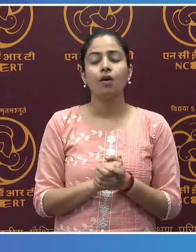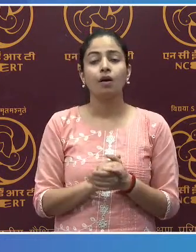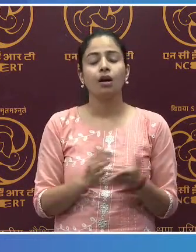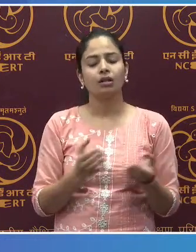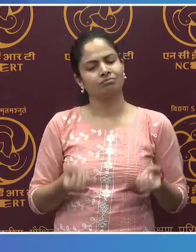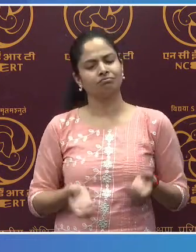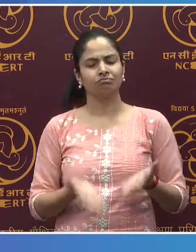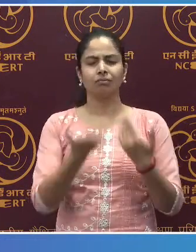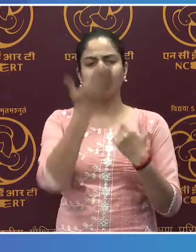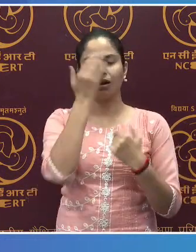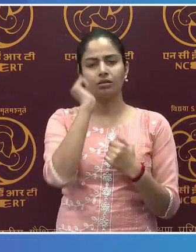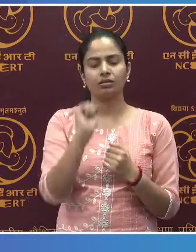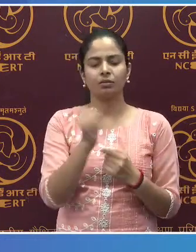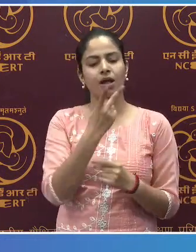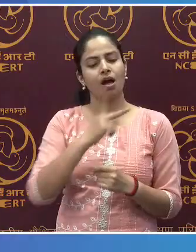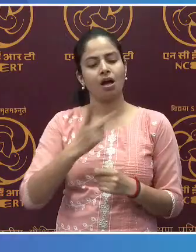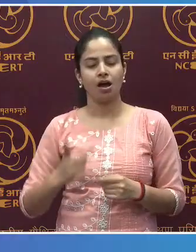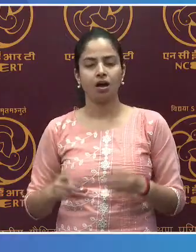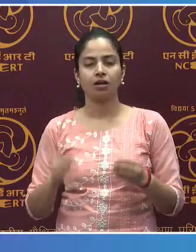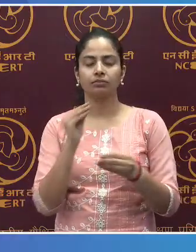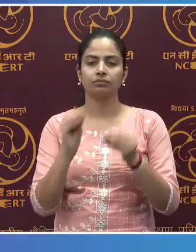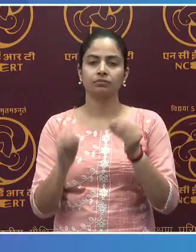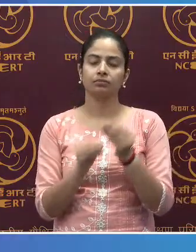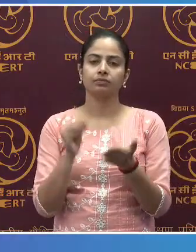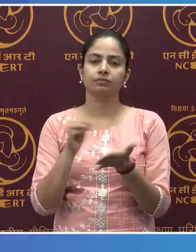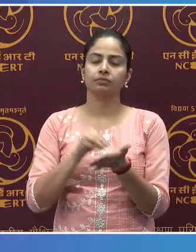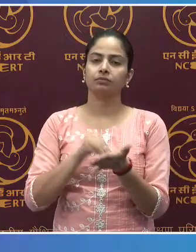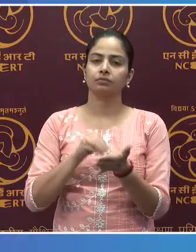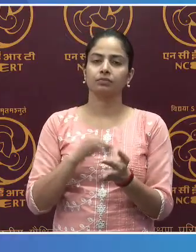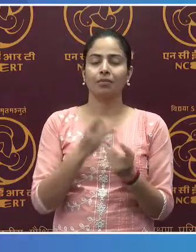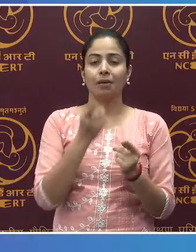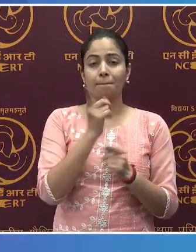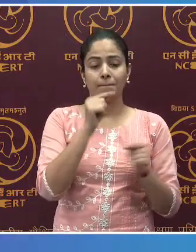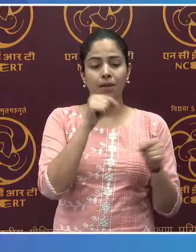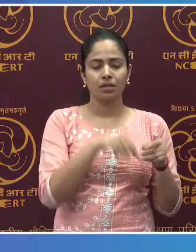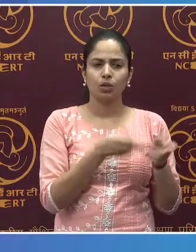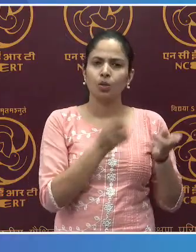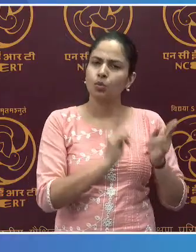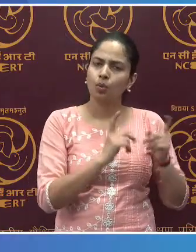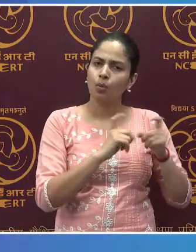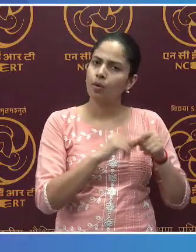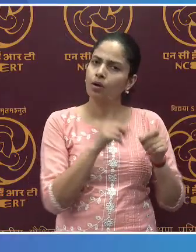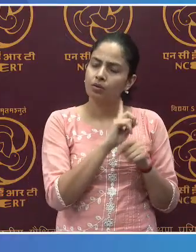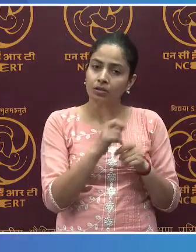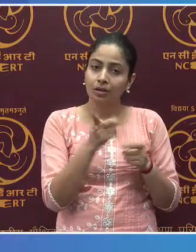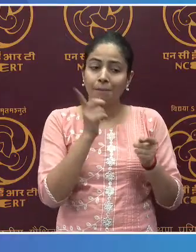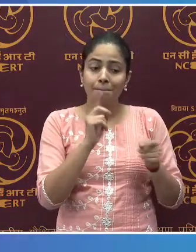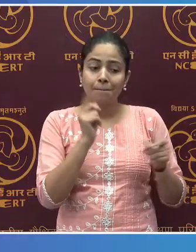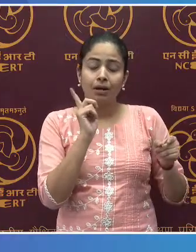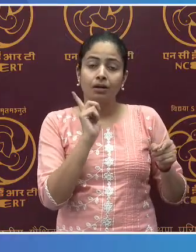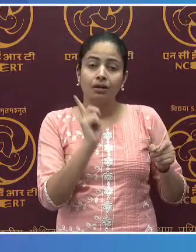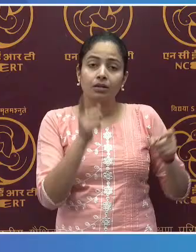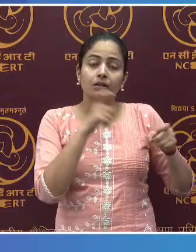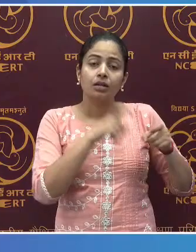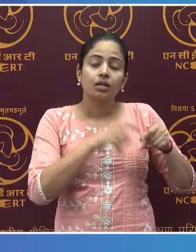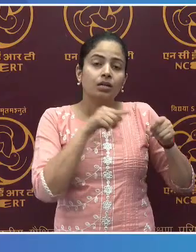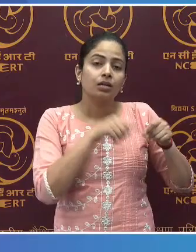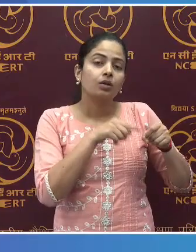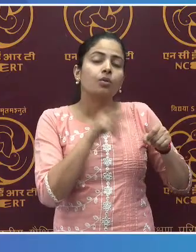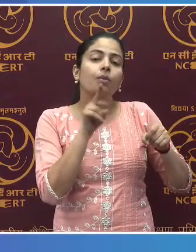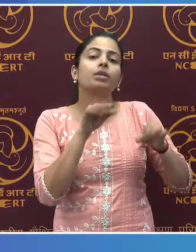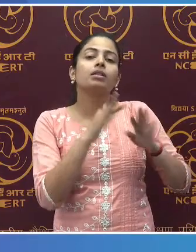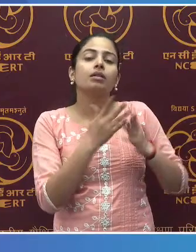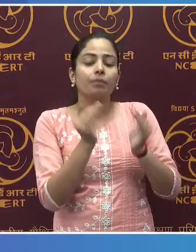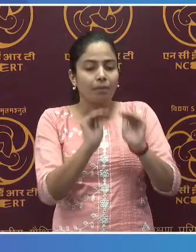remember, many other things you find. So, this is not just regular questions, but they will force the students to think, to analyze, and then to present their